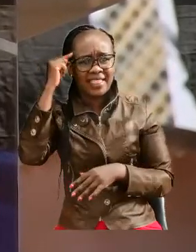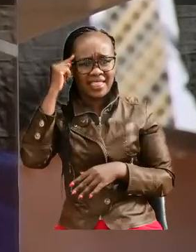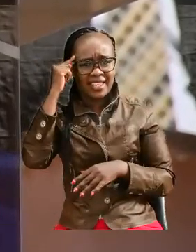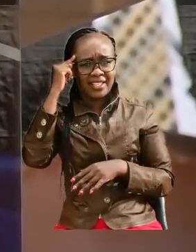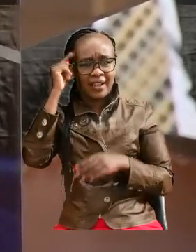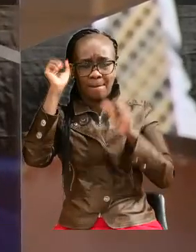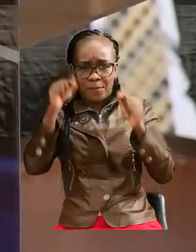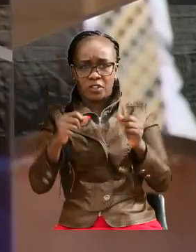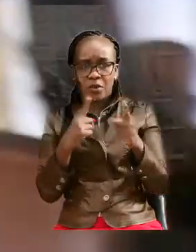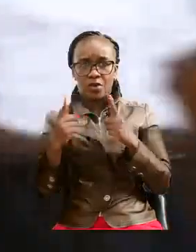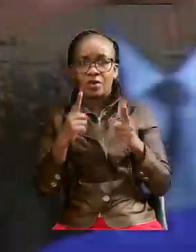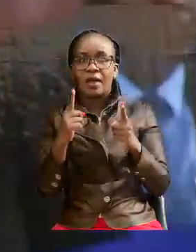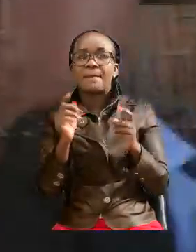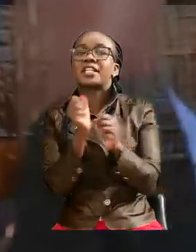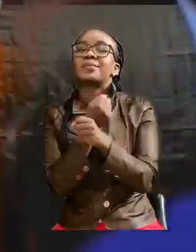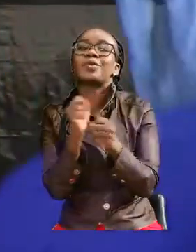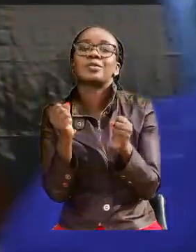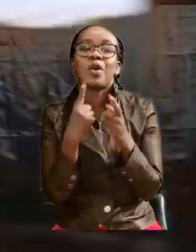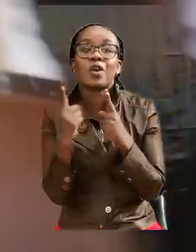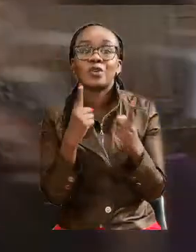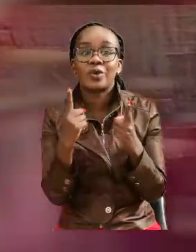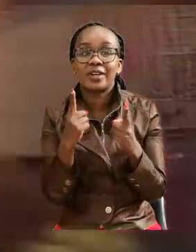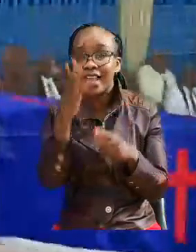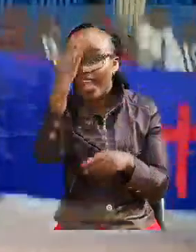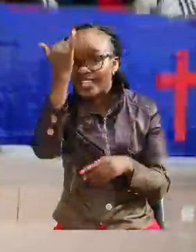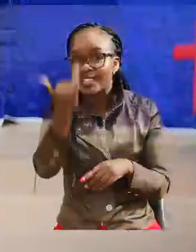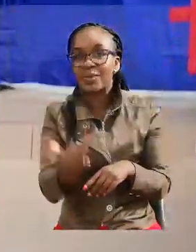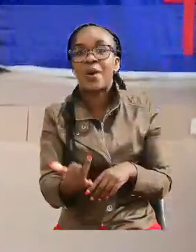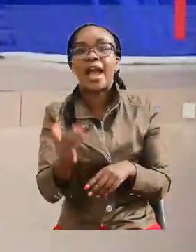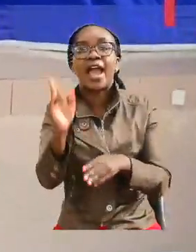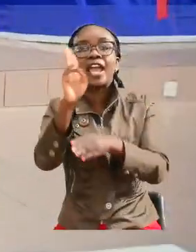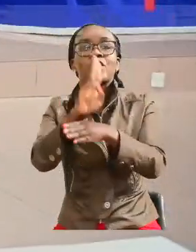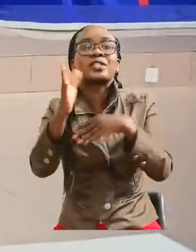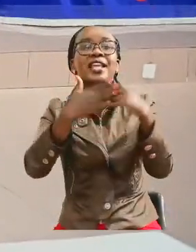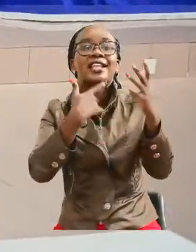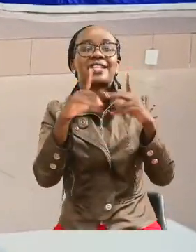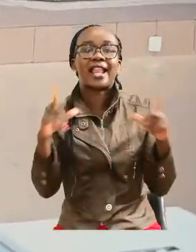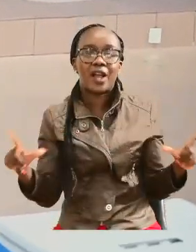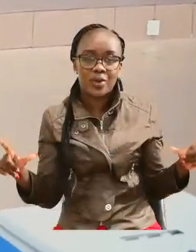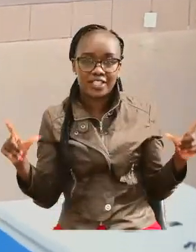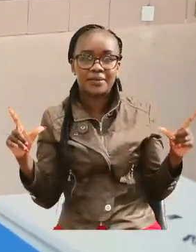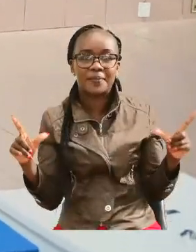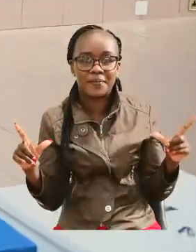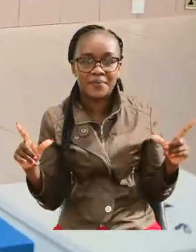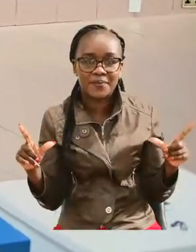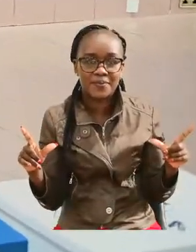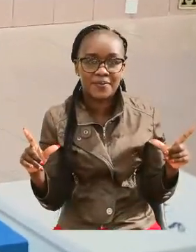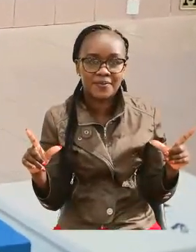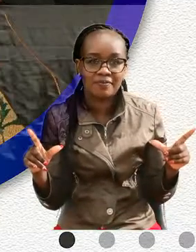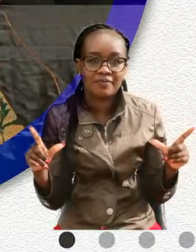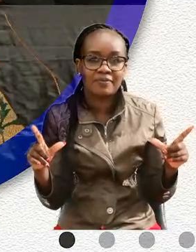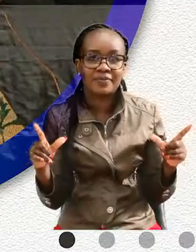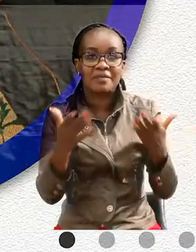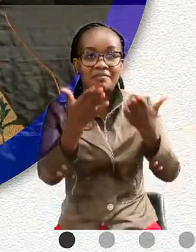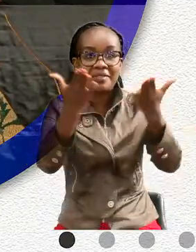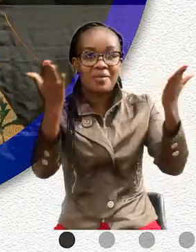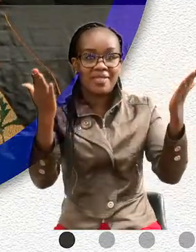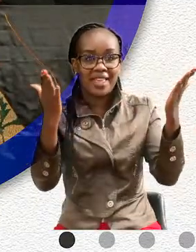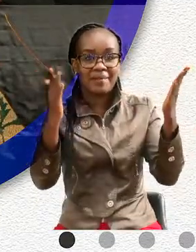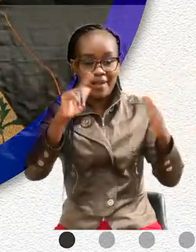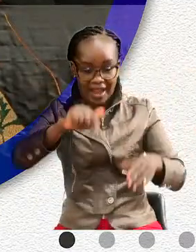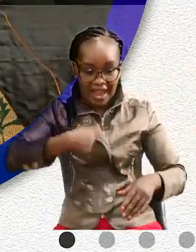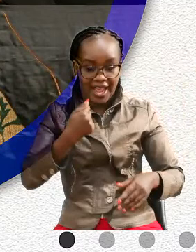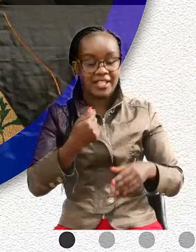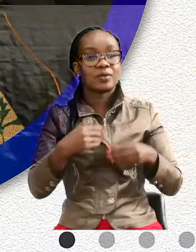can talk, but they can't talk. And that is why they use the sign language. To them, us, we are the ones